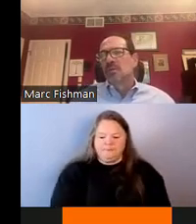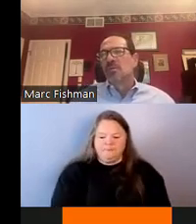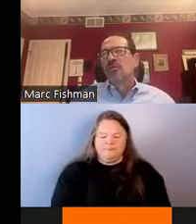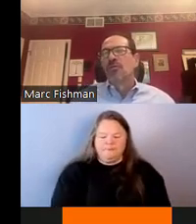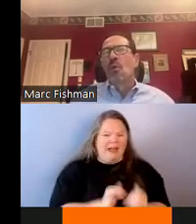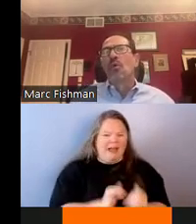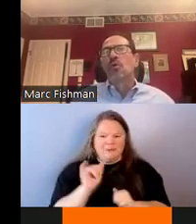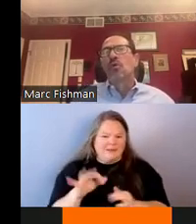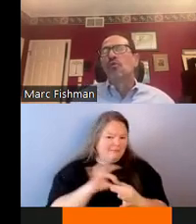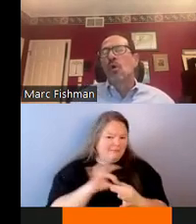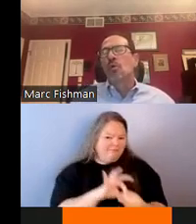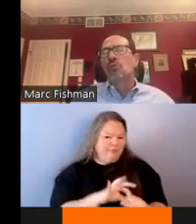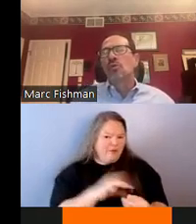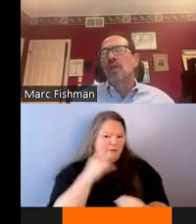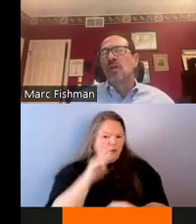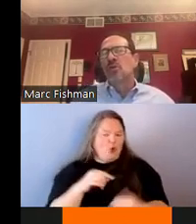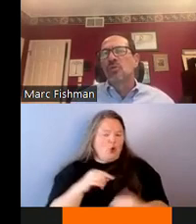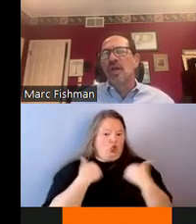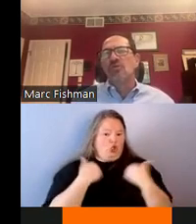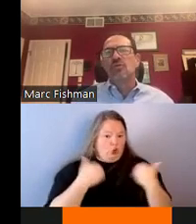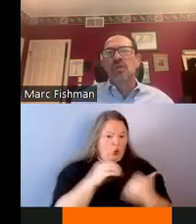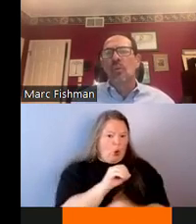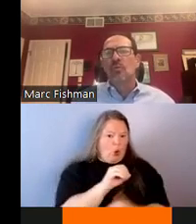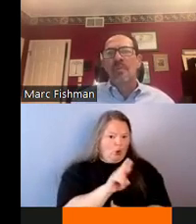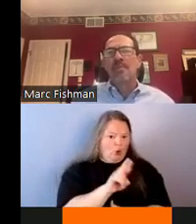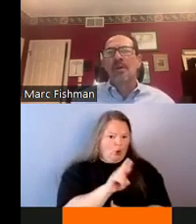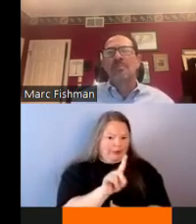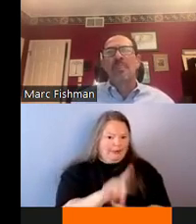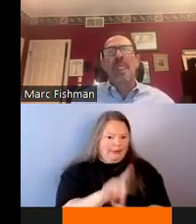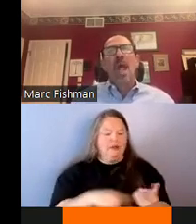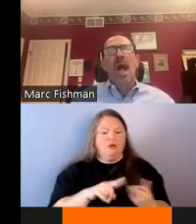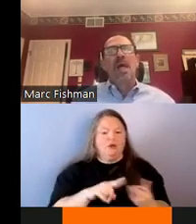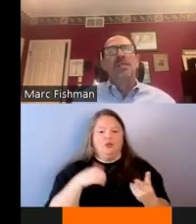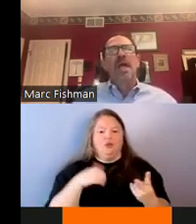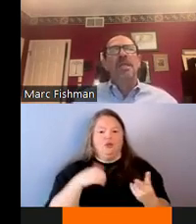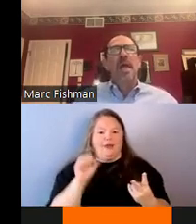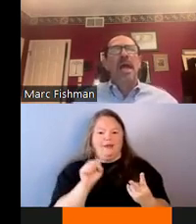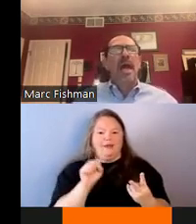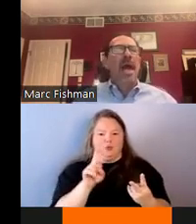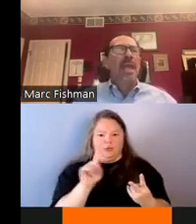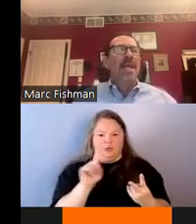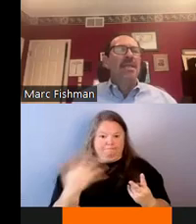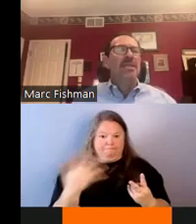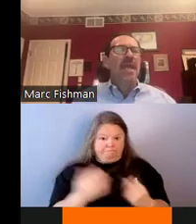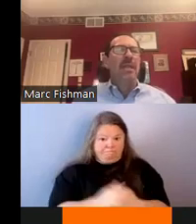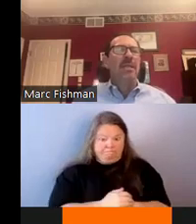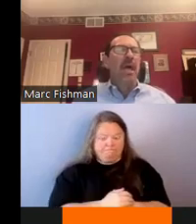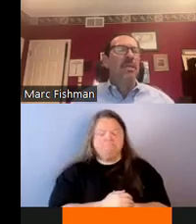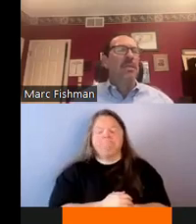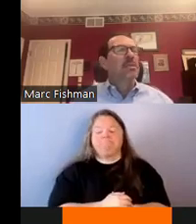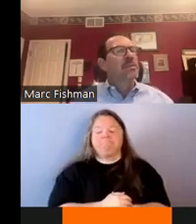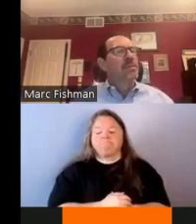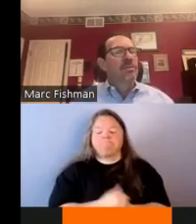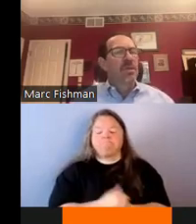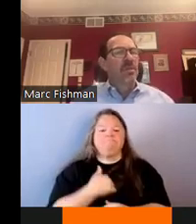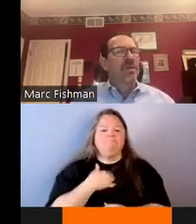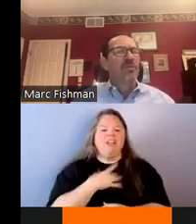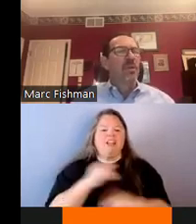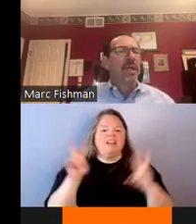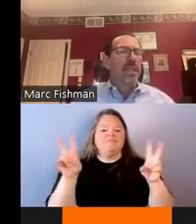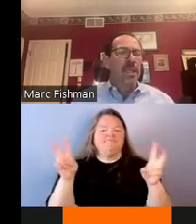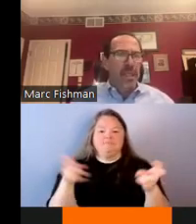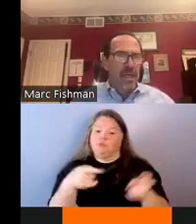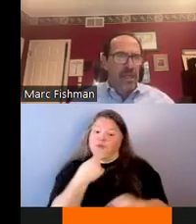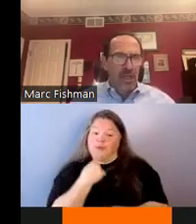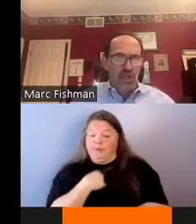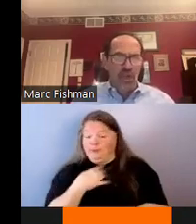relevant for youth OUD and youth SUD? Well, remember, I said, and I like this tagline, you tell me if